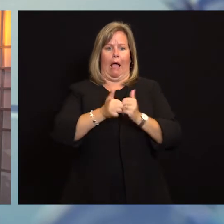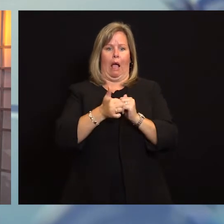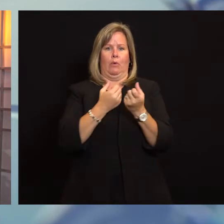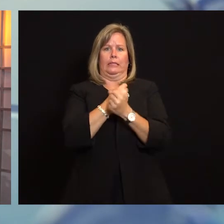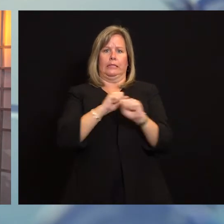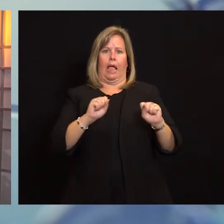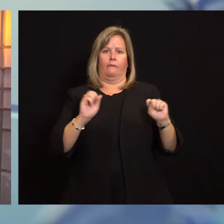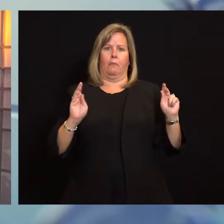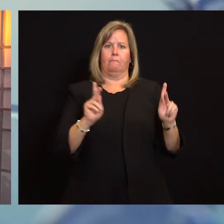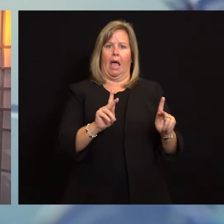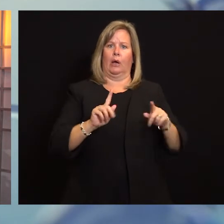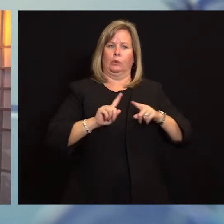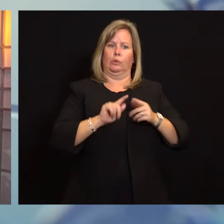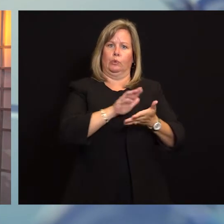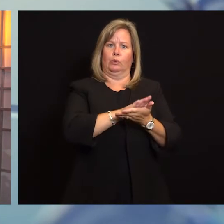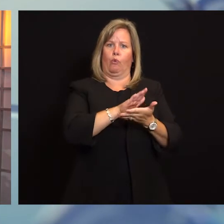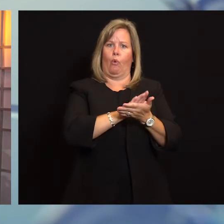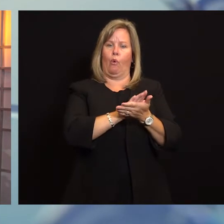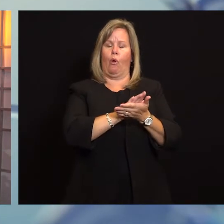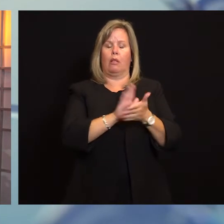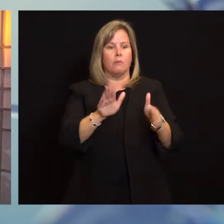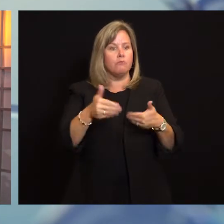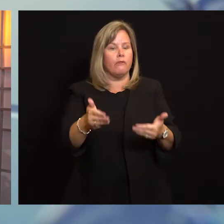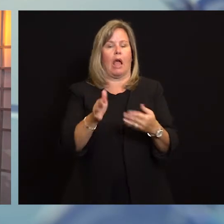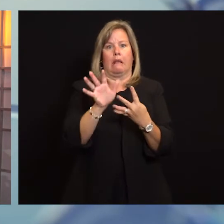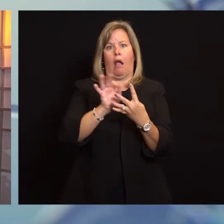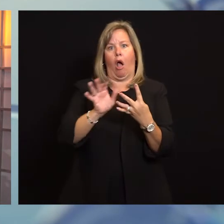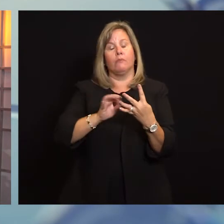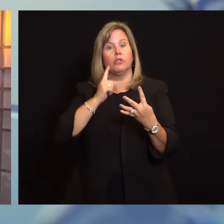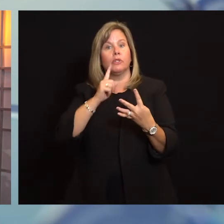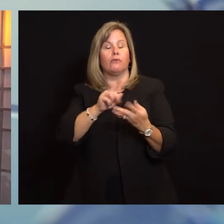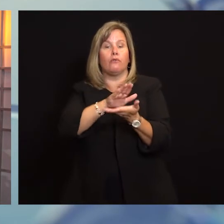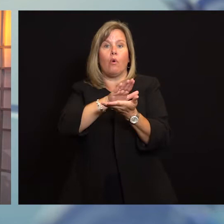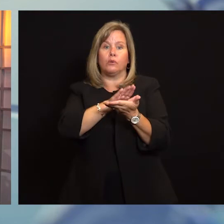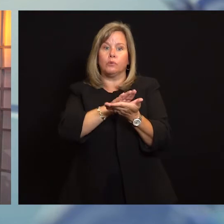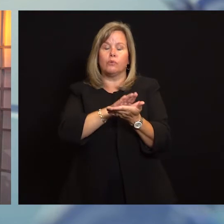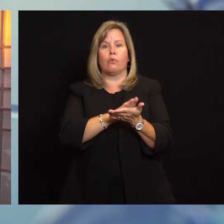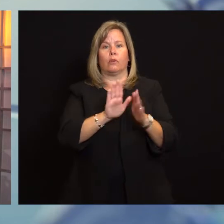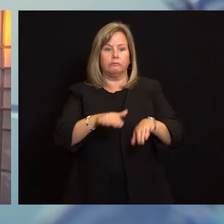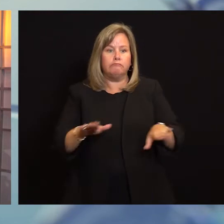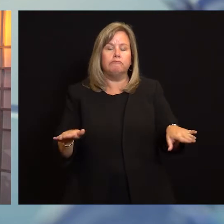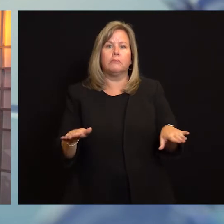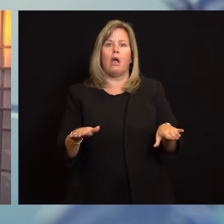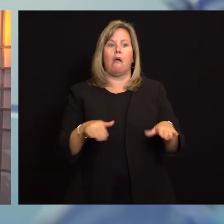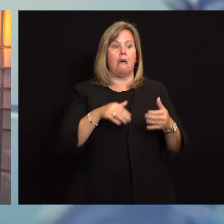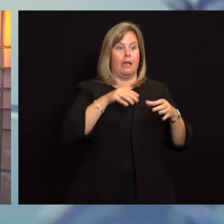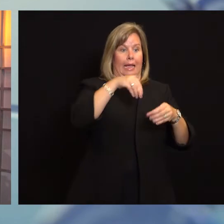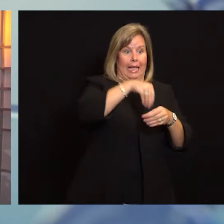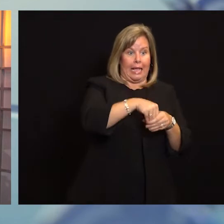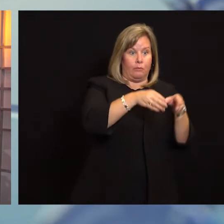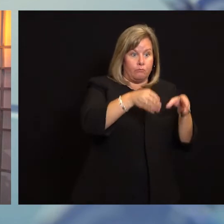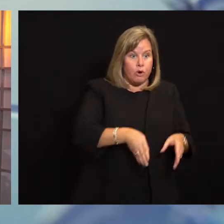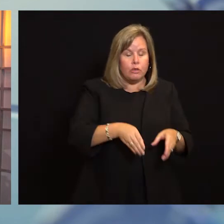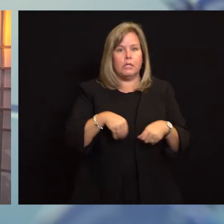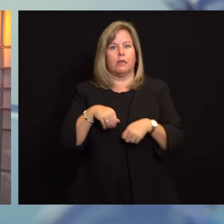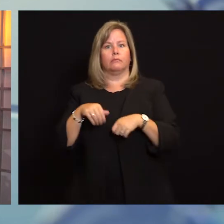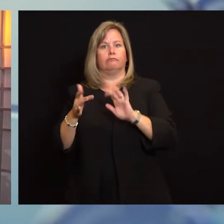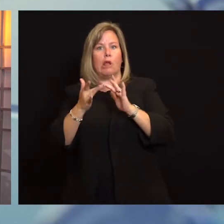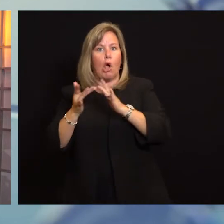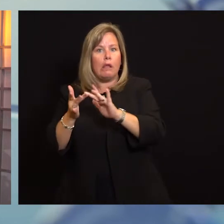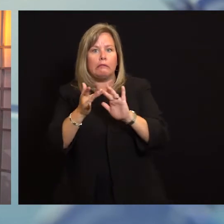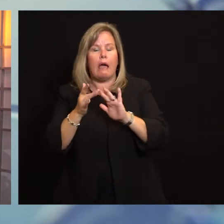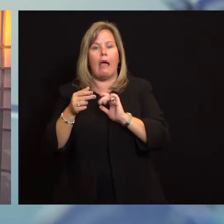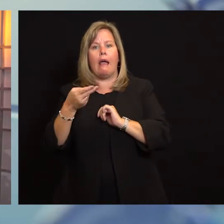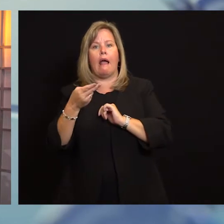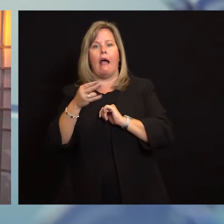providing options for our families, virtual, in class, some hybrid situations, different schedules